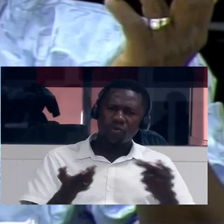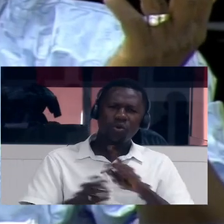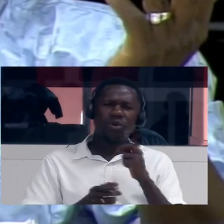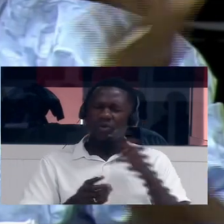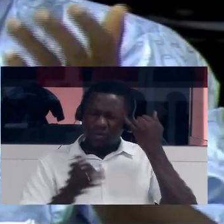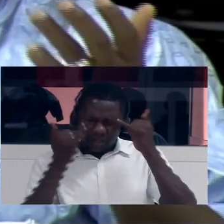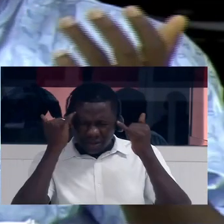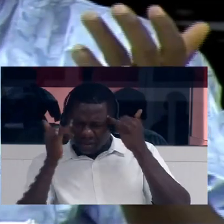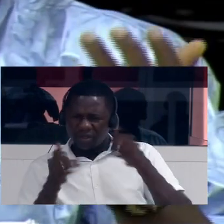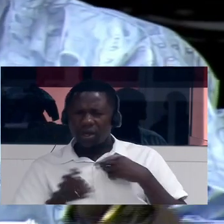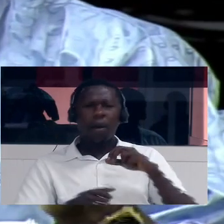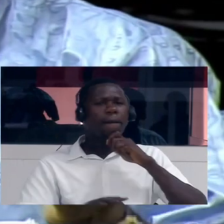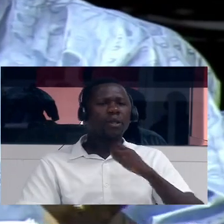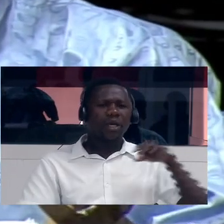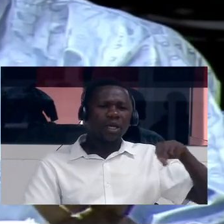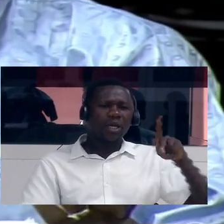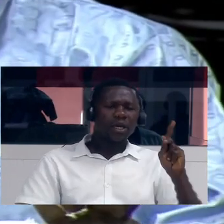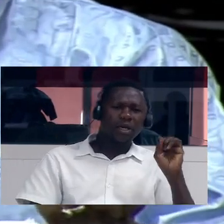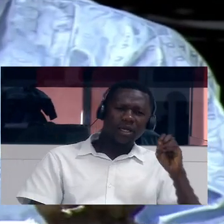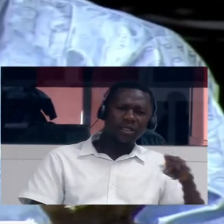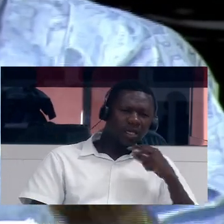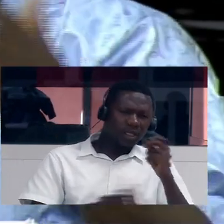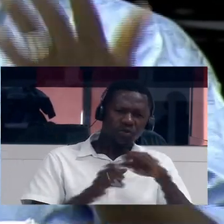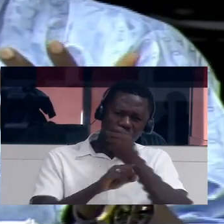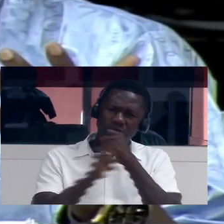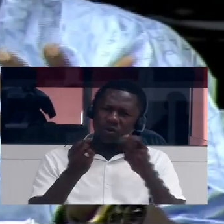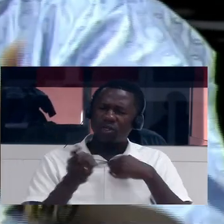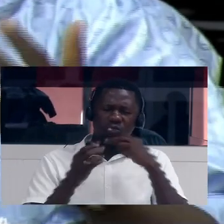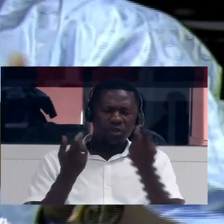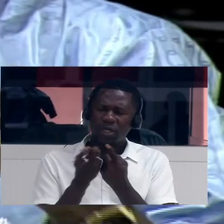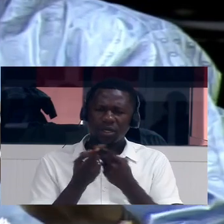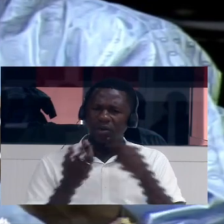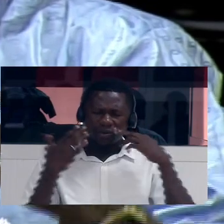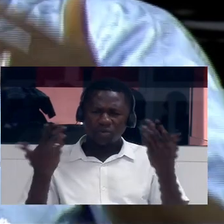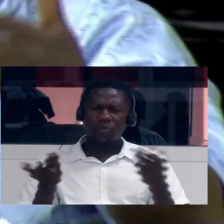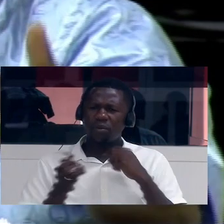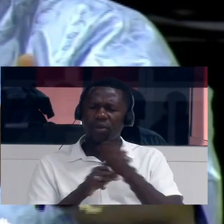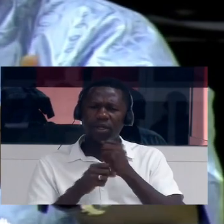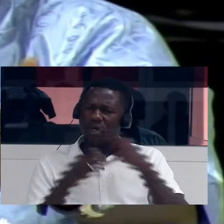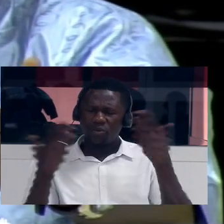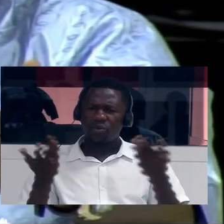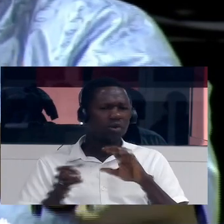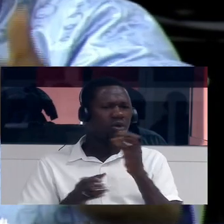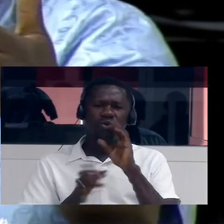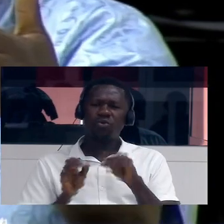that Mr. King said situations were as abnormal, and we assume what made it abnormal. We cannot do